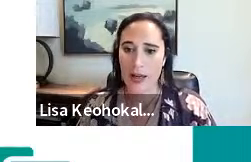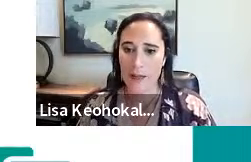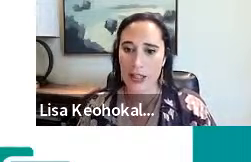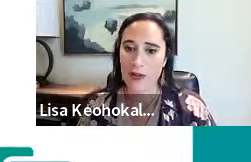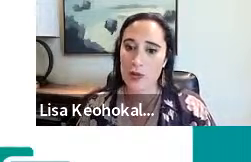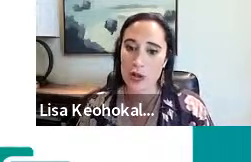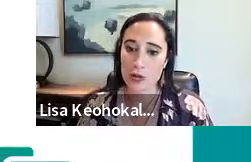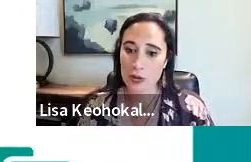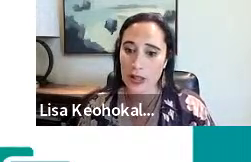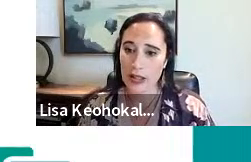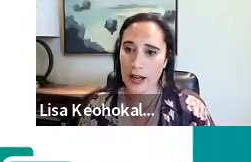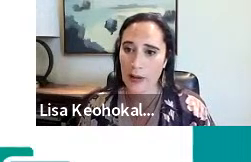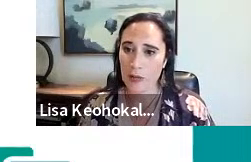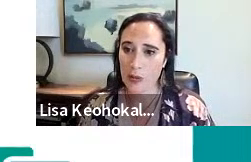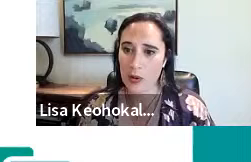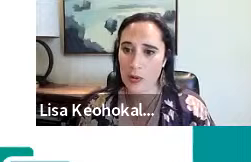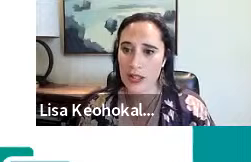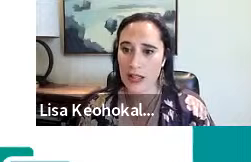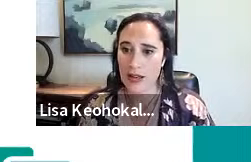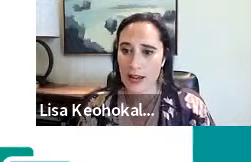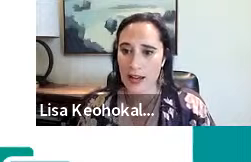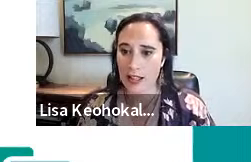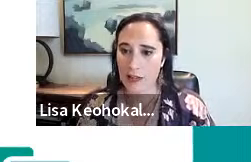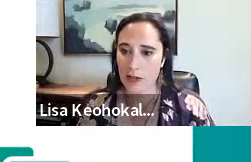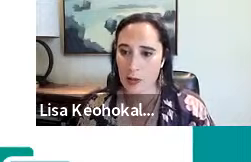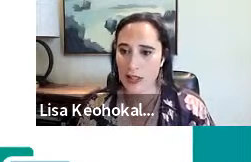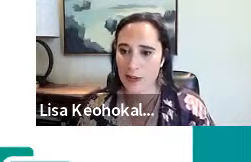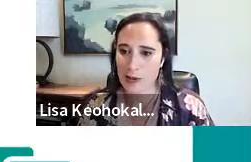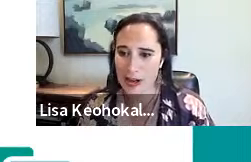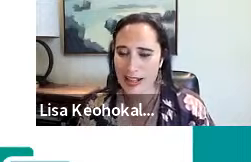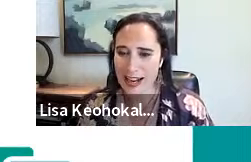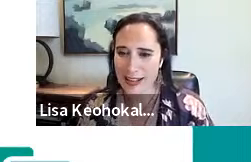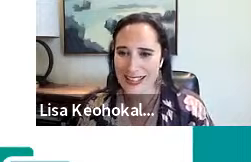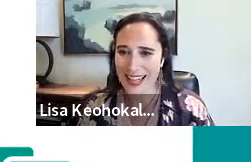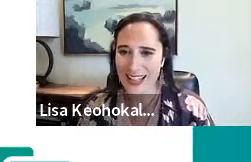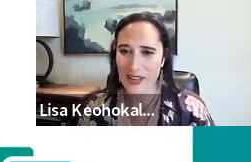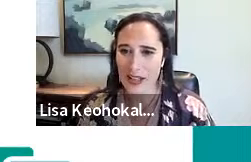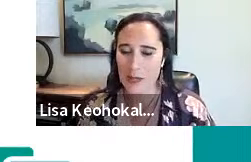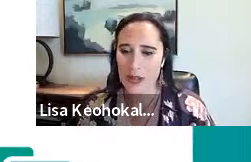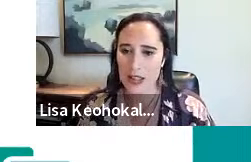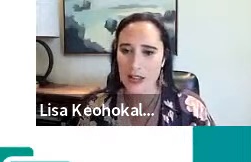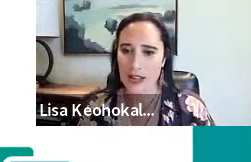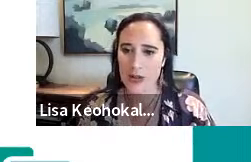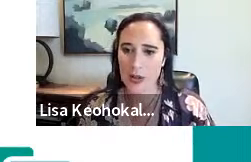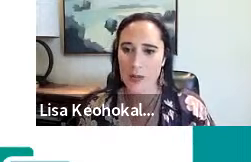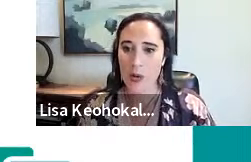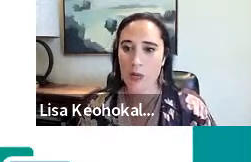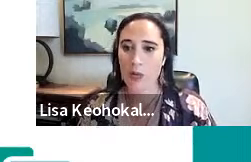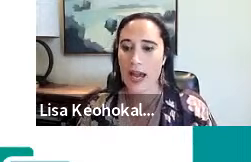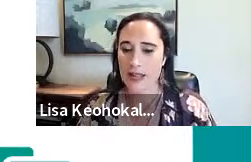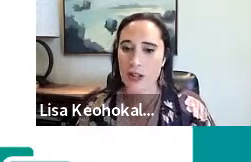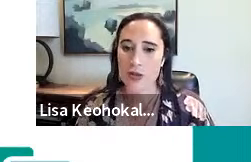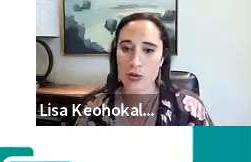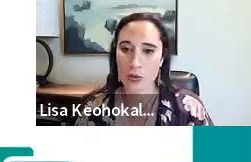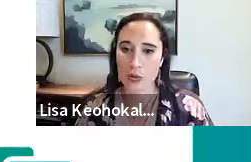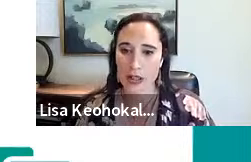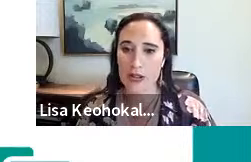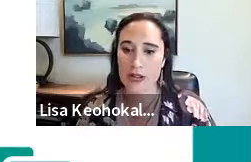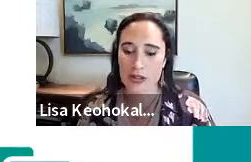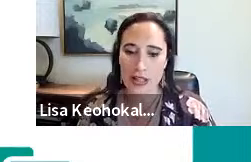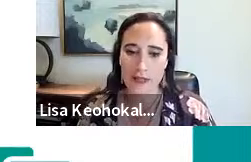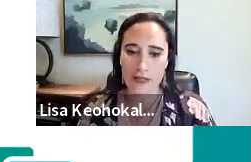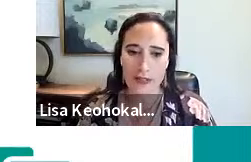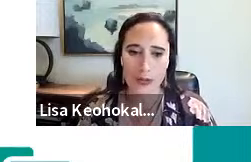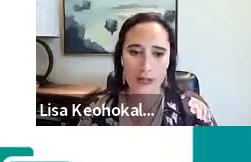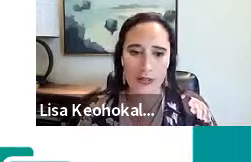period. If you do join, we will be confirming if you are outside of that Community Advisory Group, we will ask that you